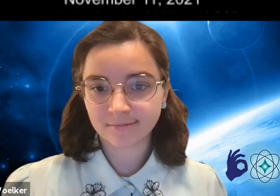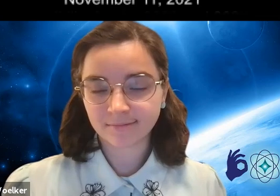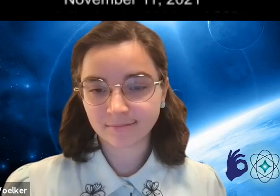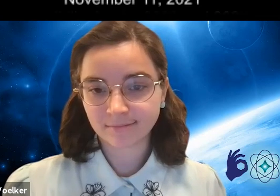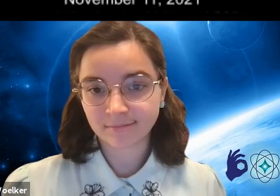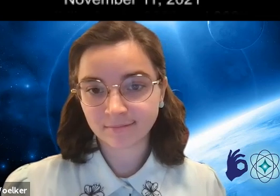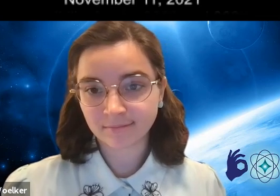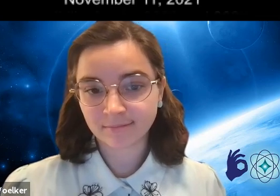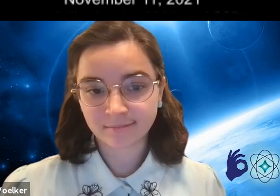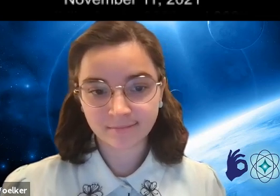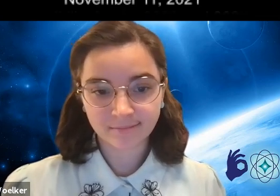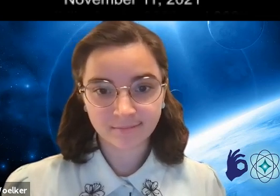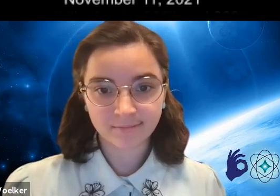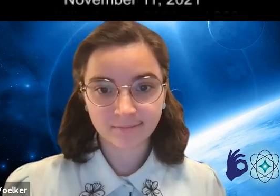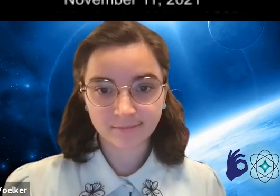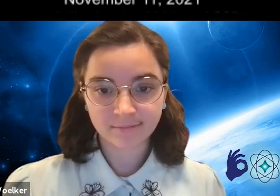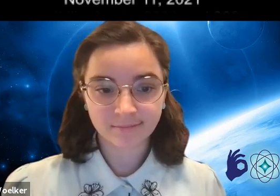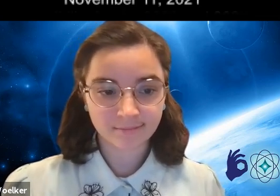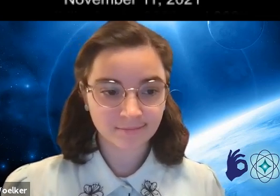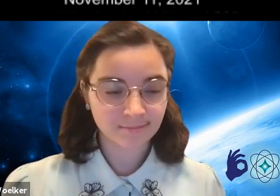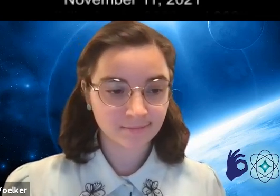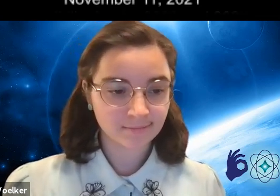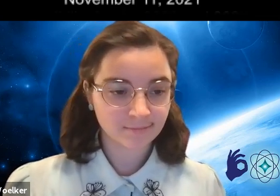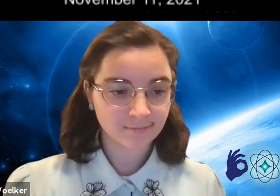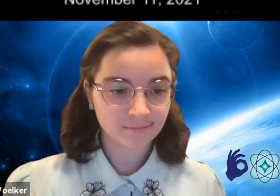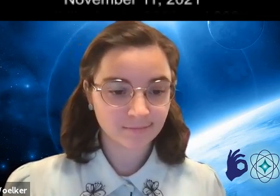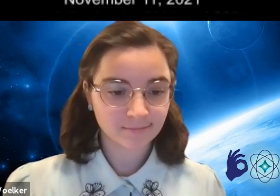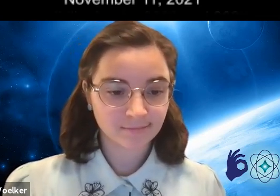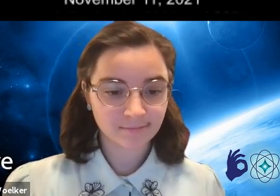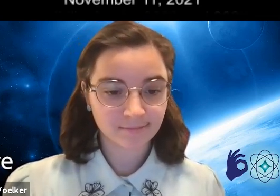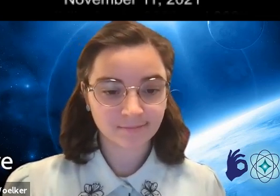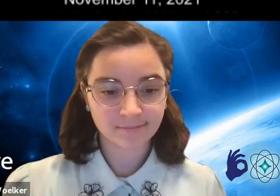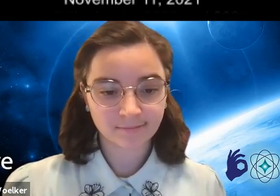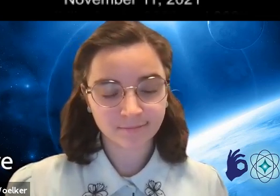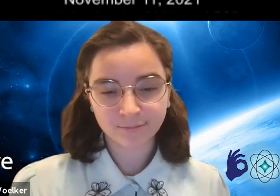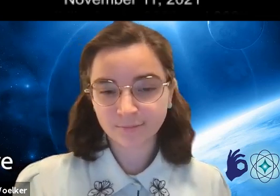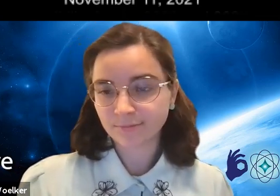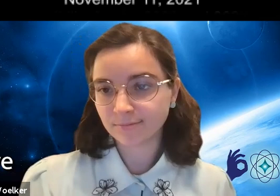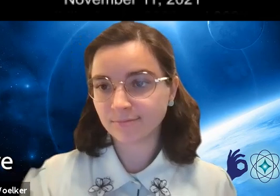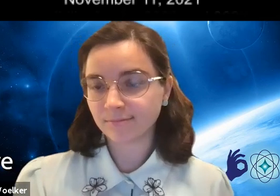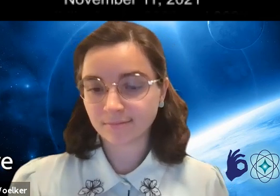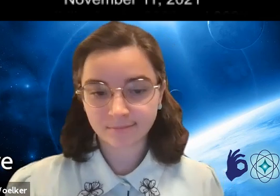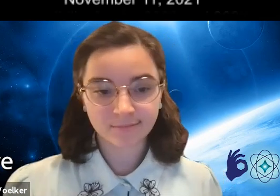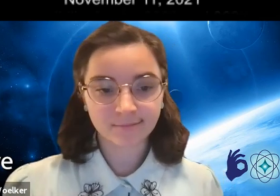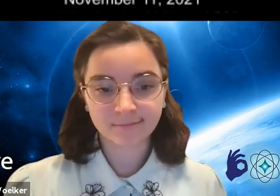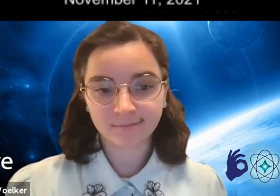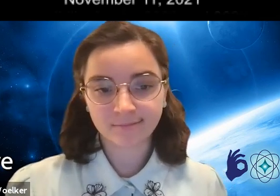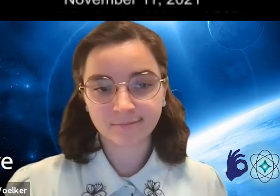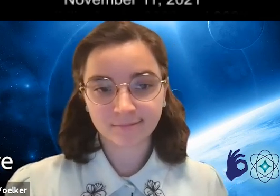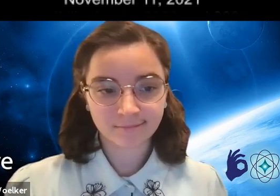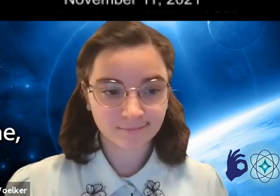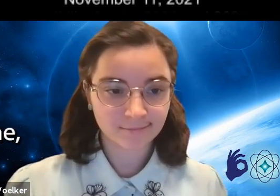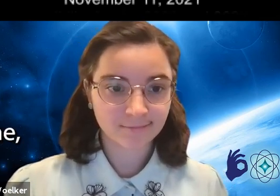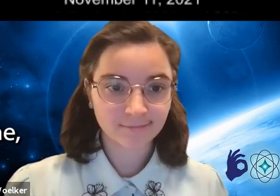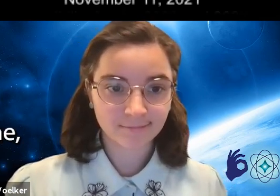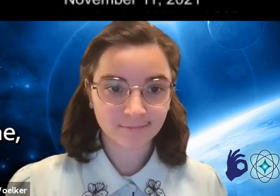actually an incredible tool as it is. And the more fancy, the more